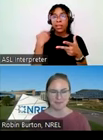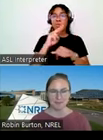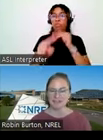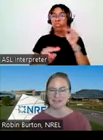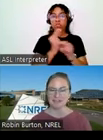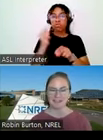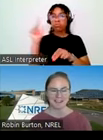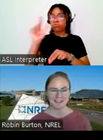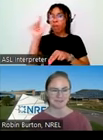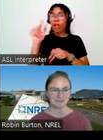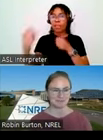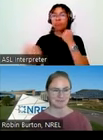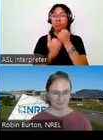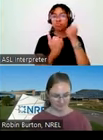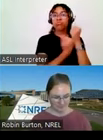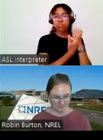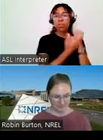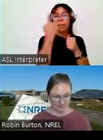effort. Next slide.